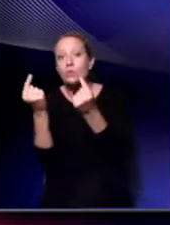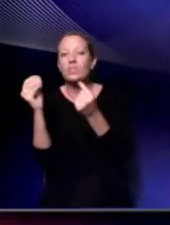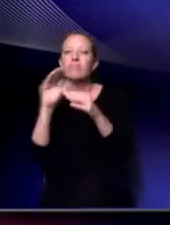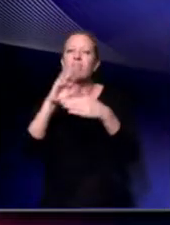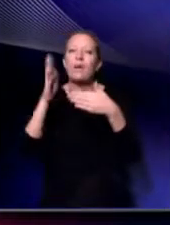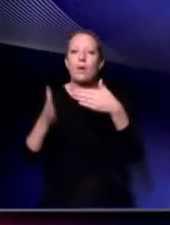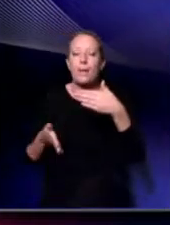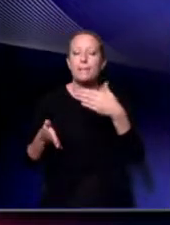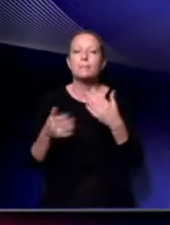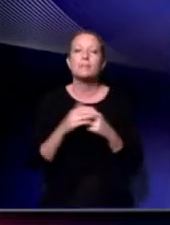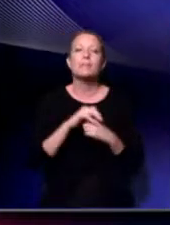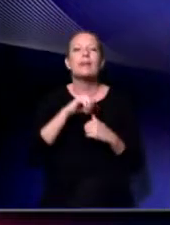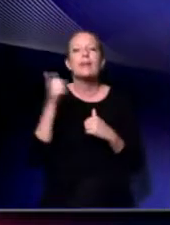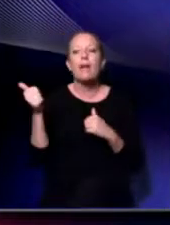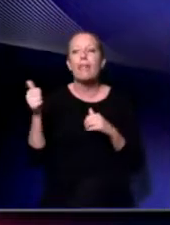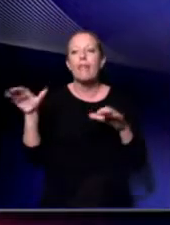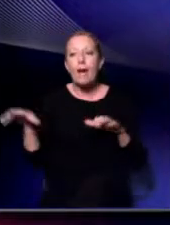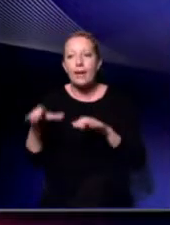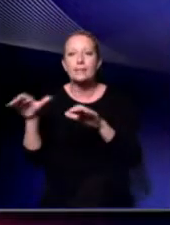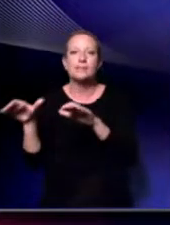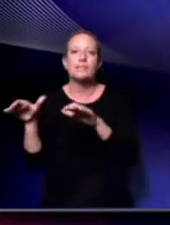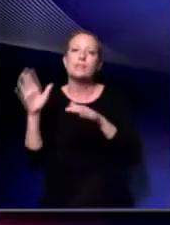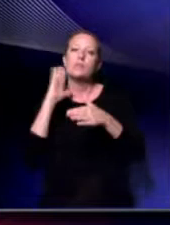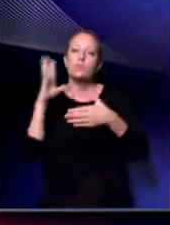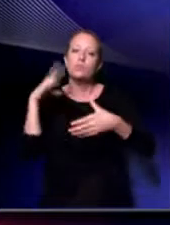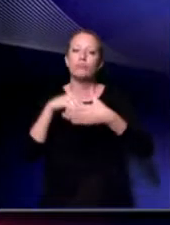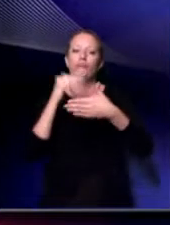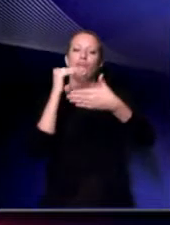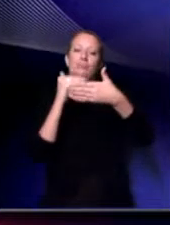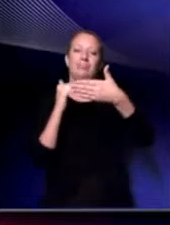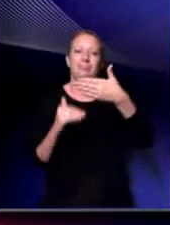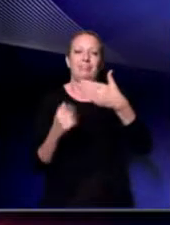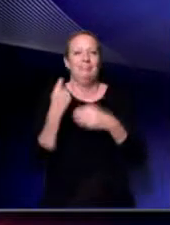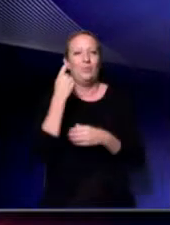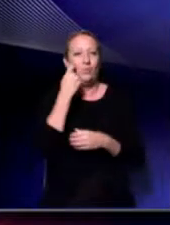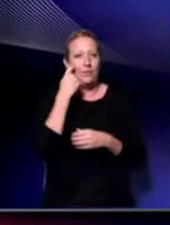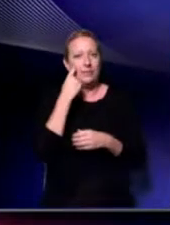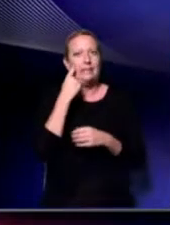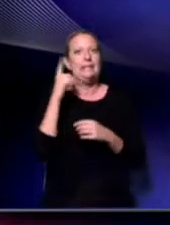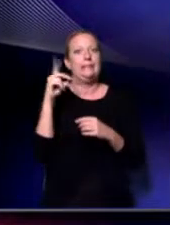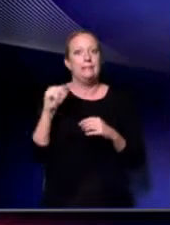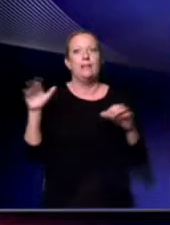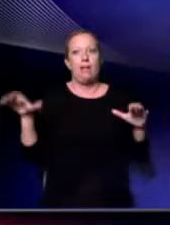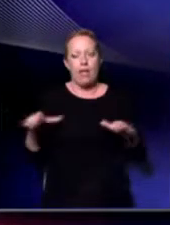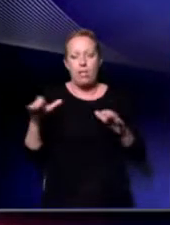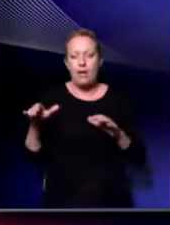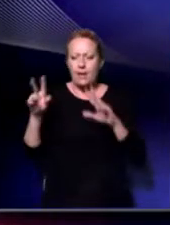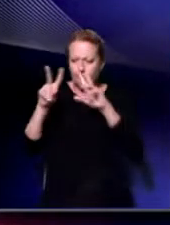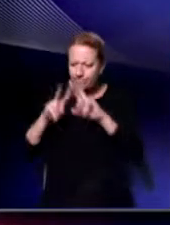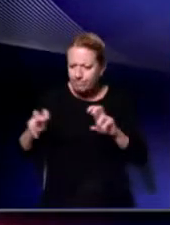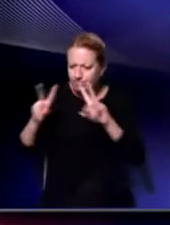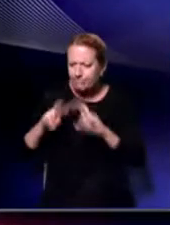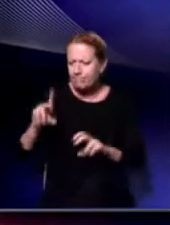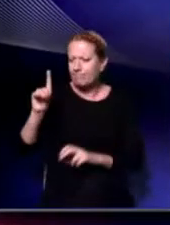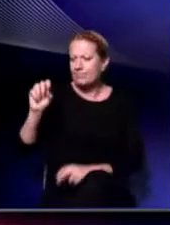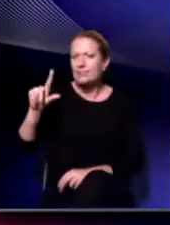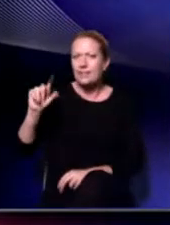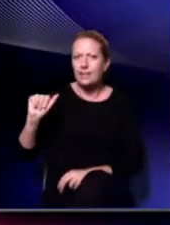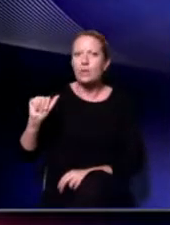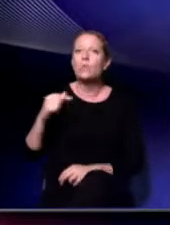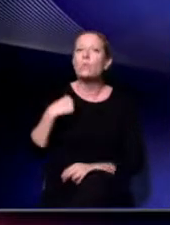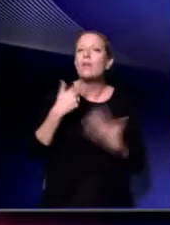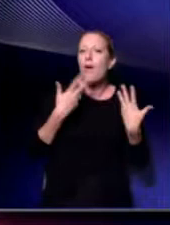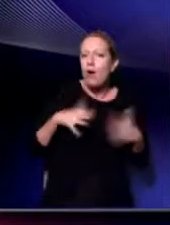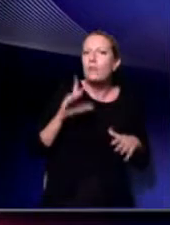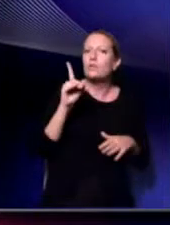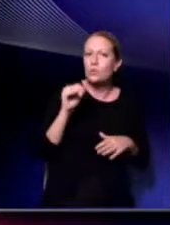in place. So there's been a lot of activity recently in looking at the data that we do collect, but not